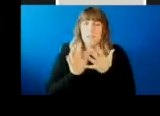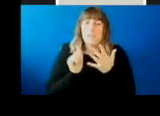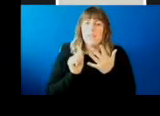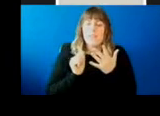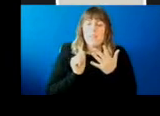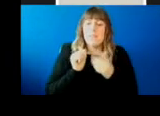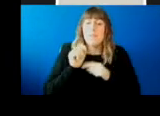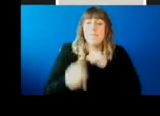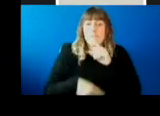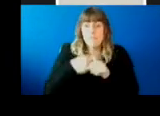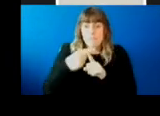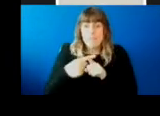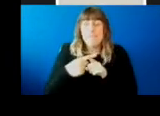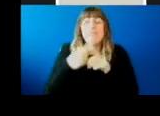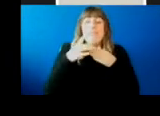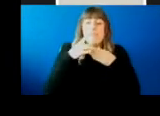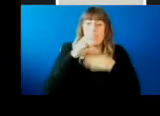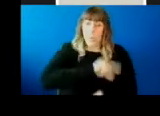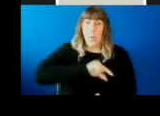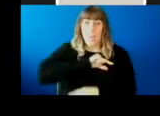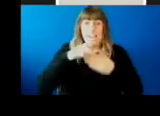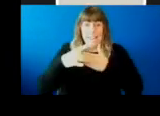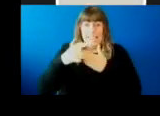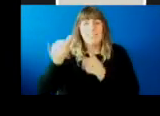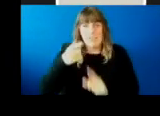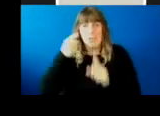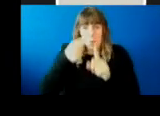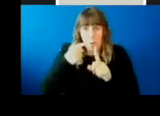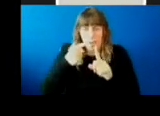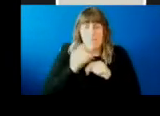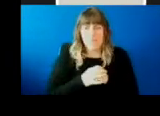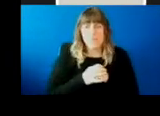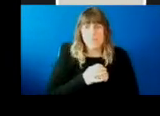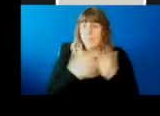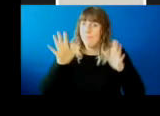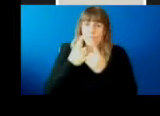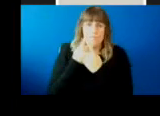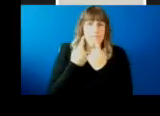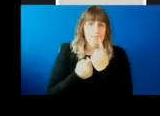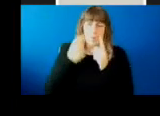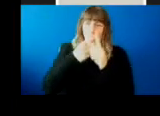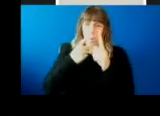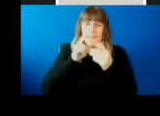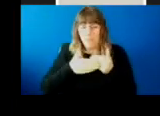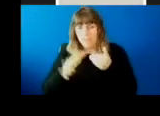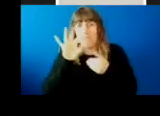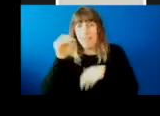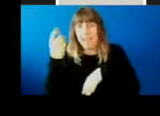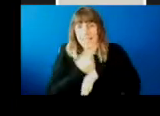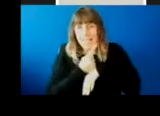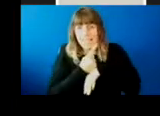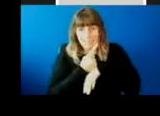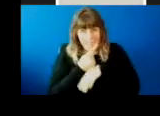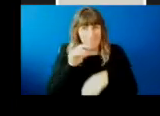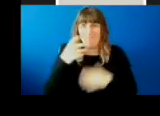our #1 goal. And we are only doing that for the next 90 days. And we're measuring that